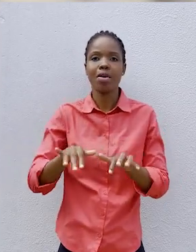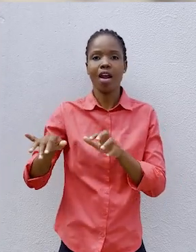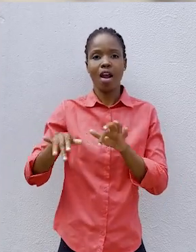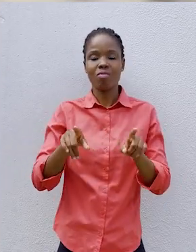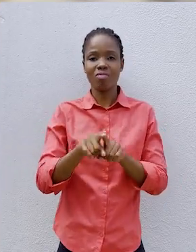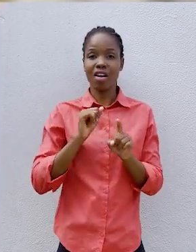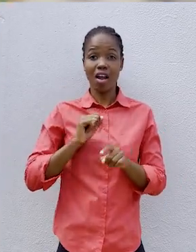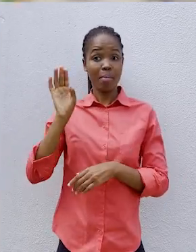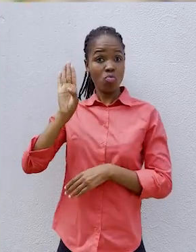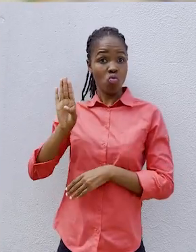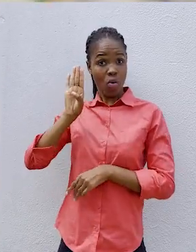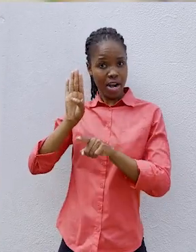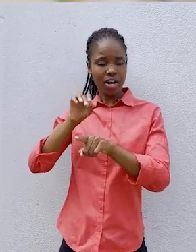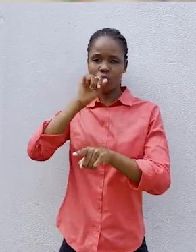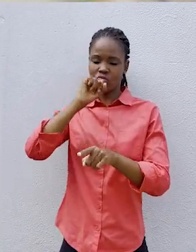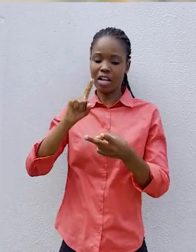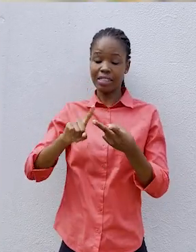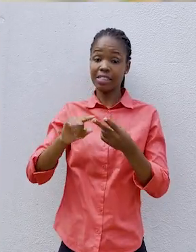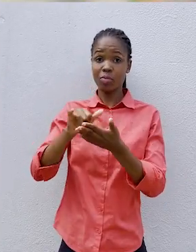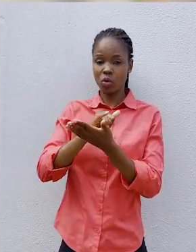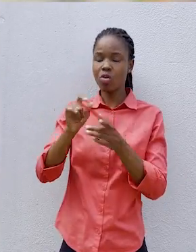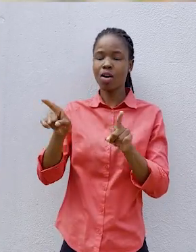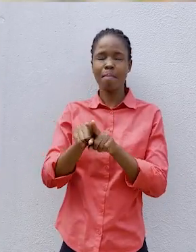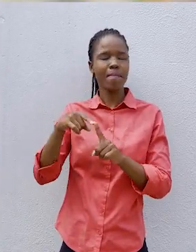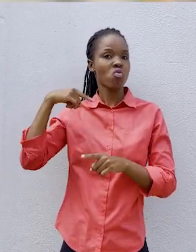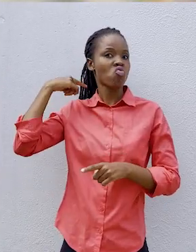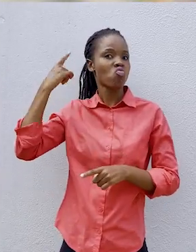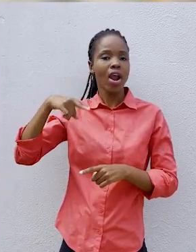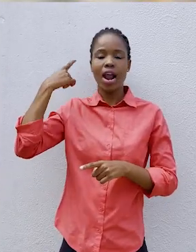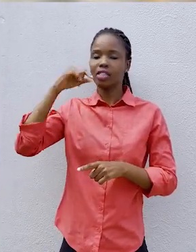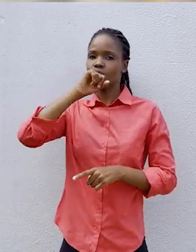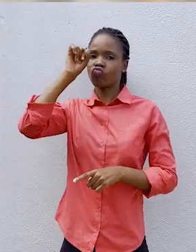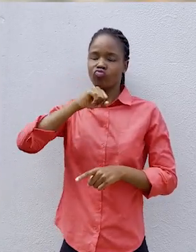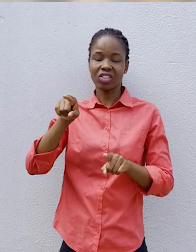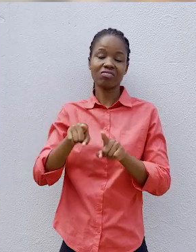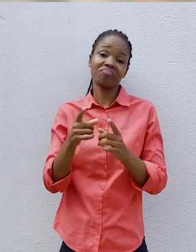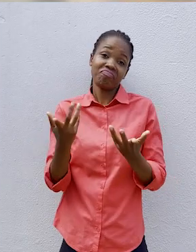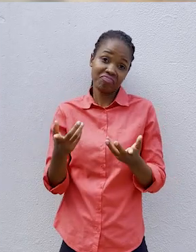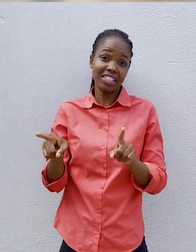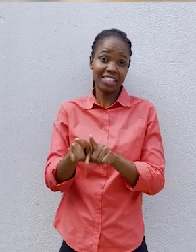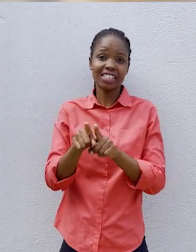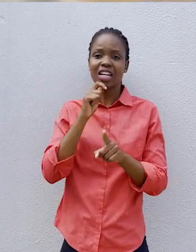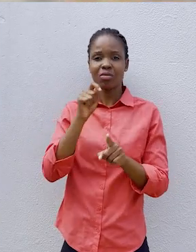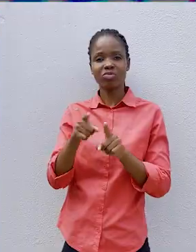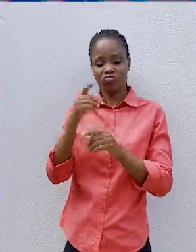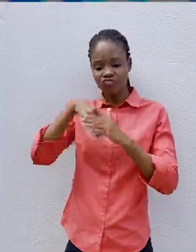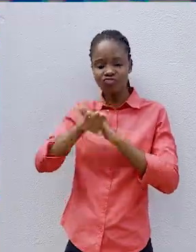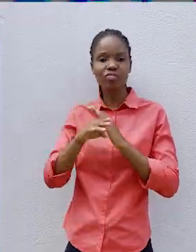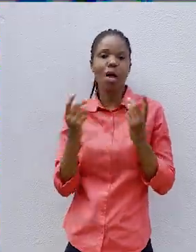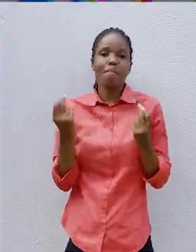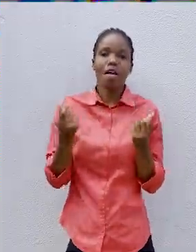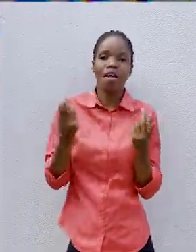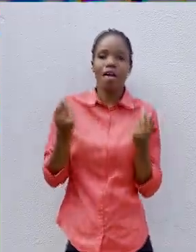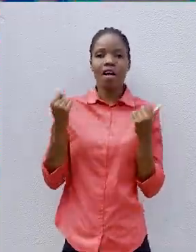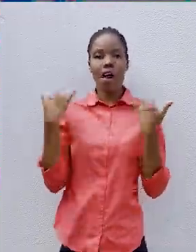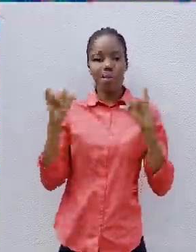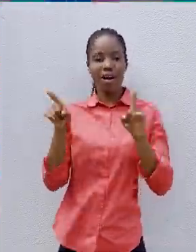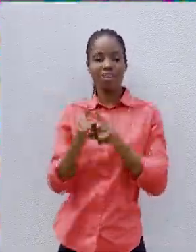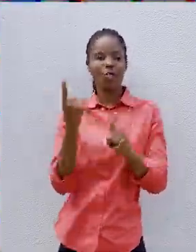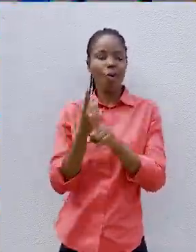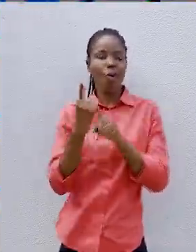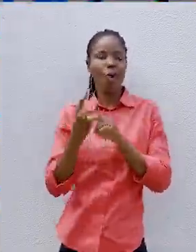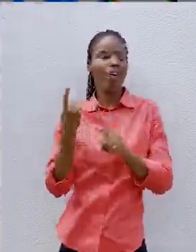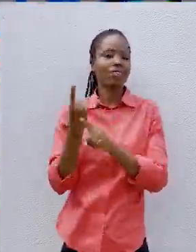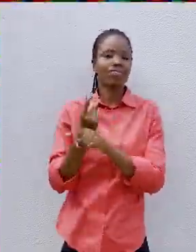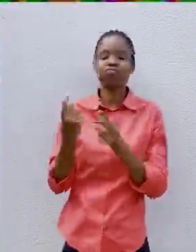But I'm a piano in Brooklyn right now, and in New York right now, it's been going stupid, crazy. You know what I mean? So, but when you go to the clubs in Brooklyn, that's the most sexiest